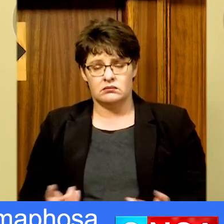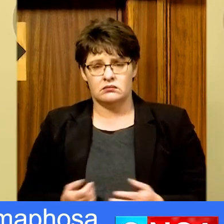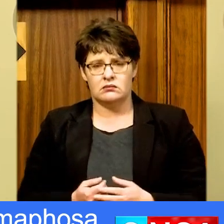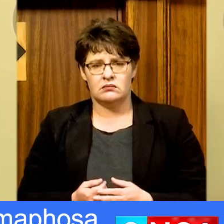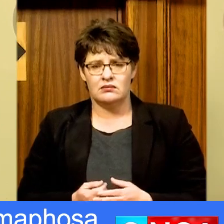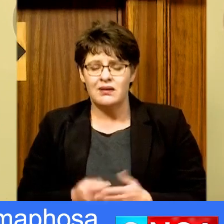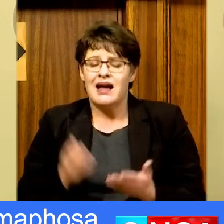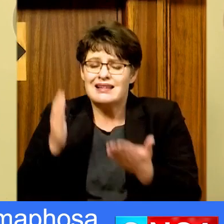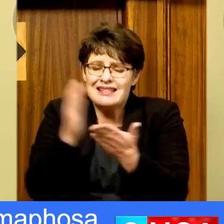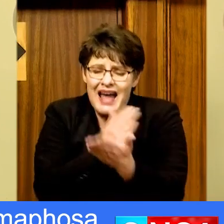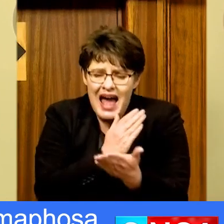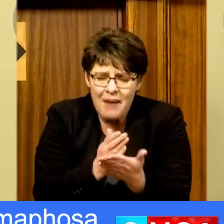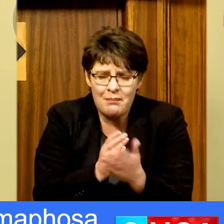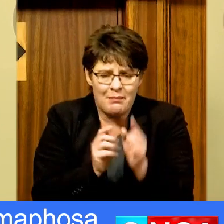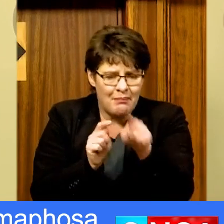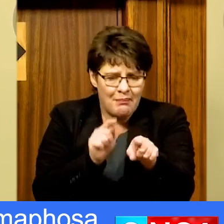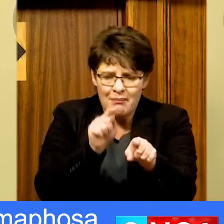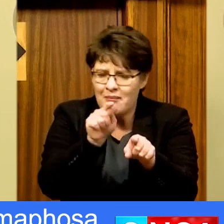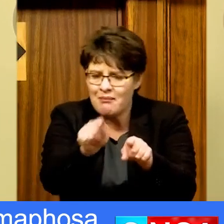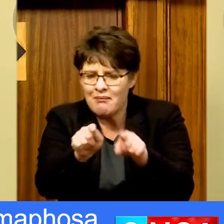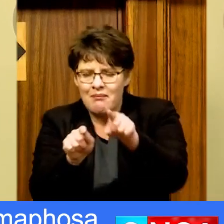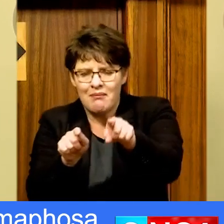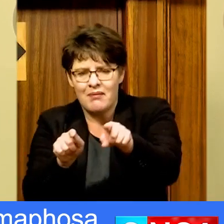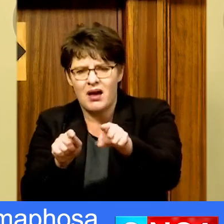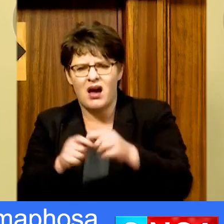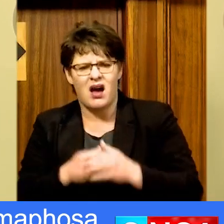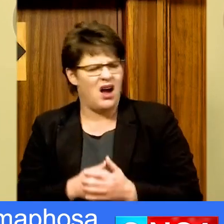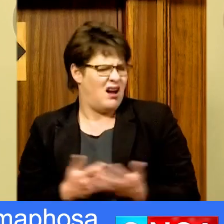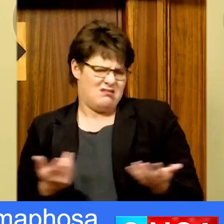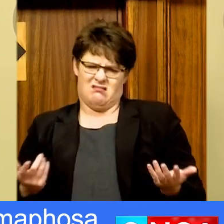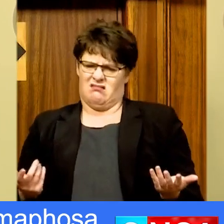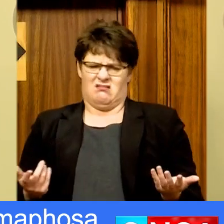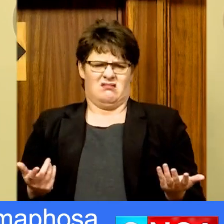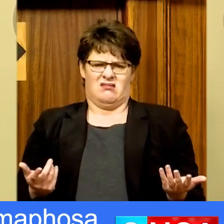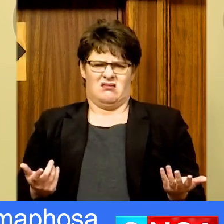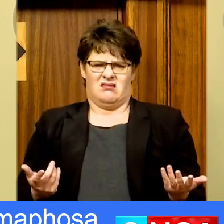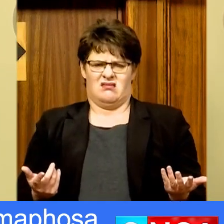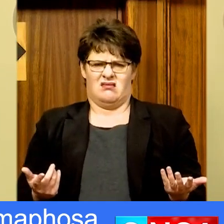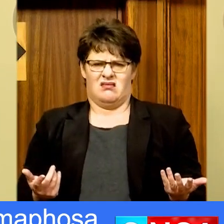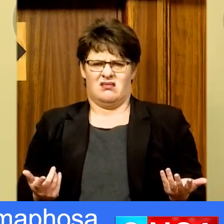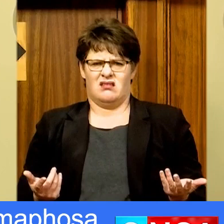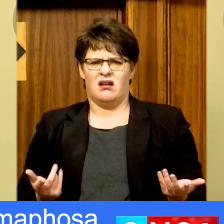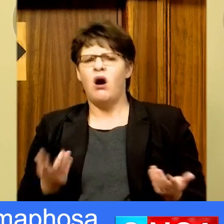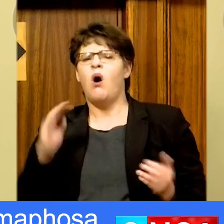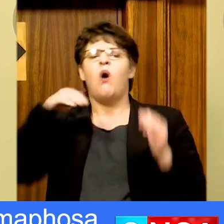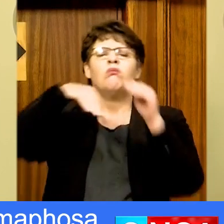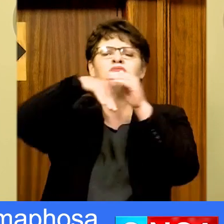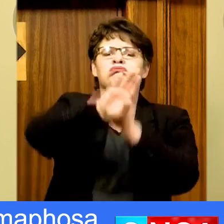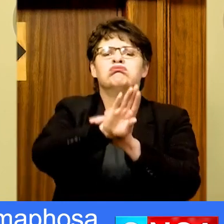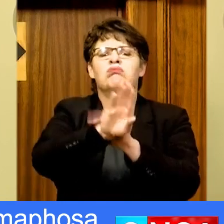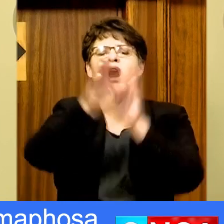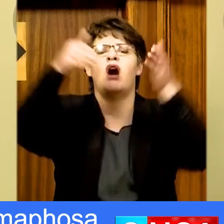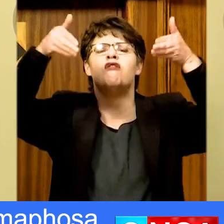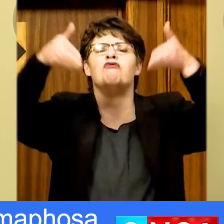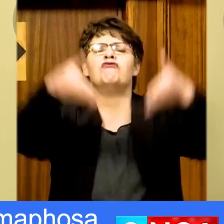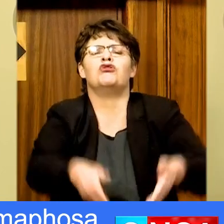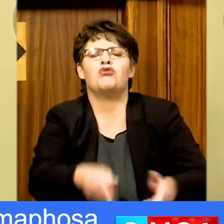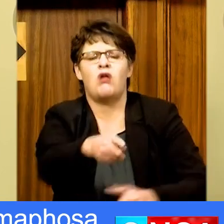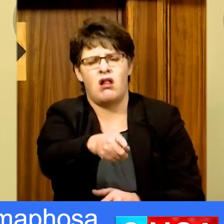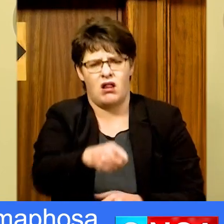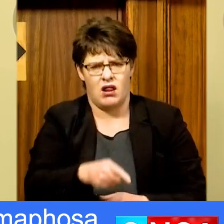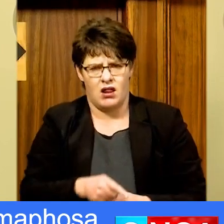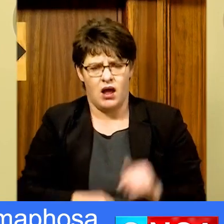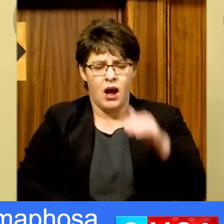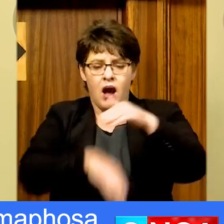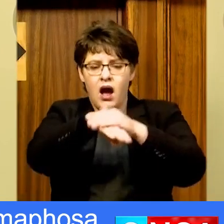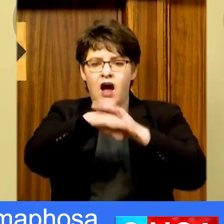And there are some of our people who see no problem attending funerals where the number of